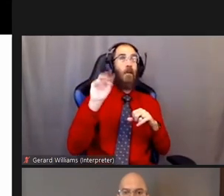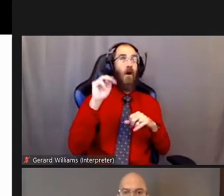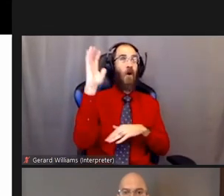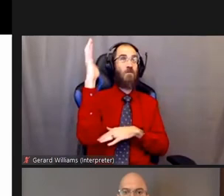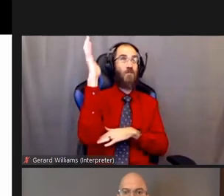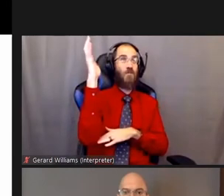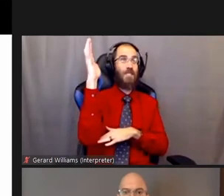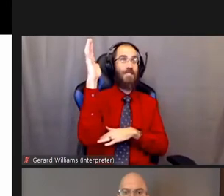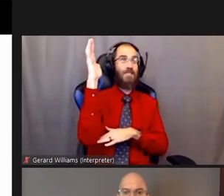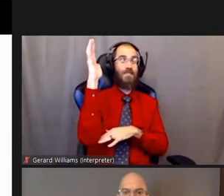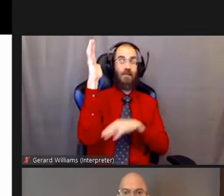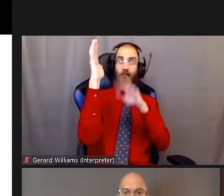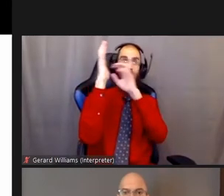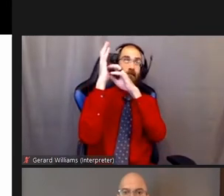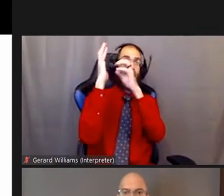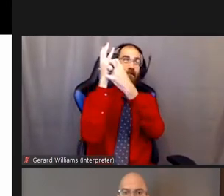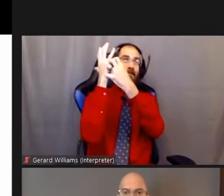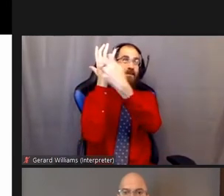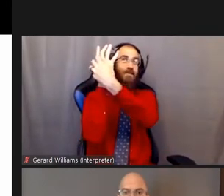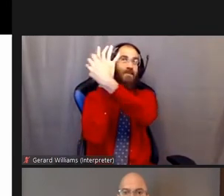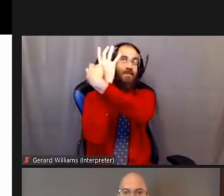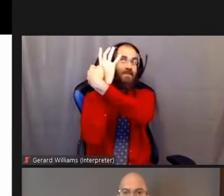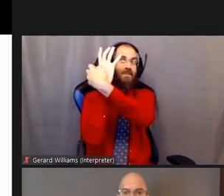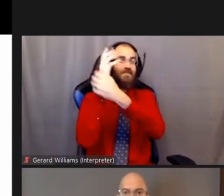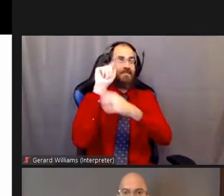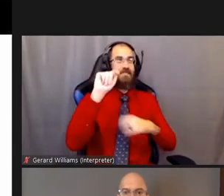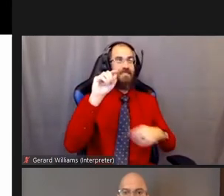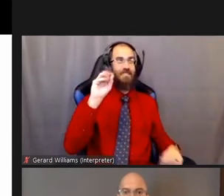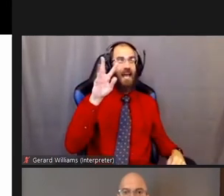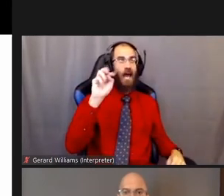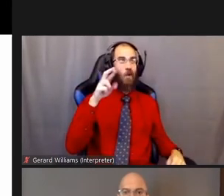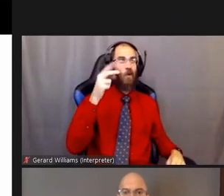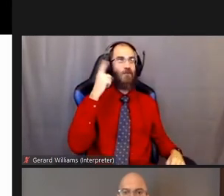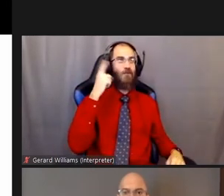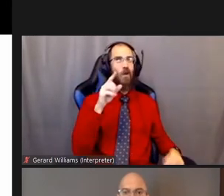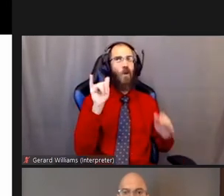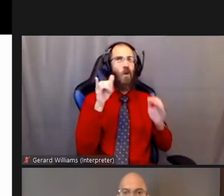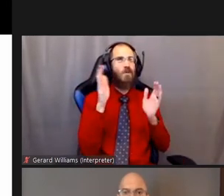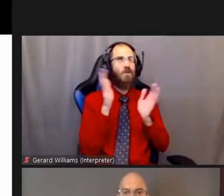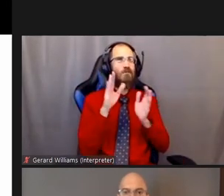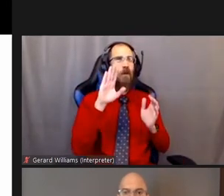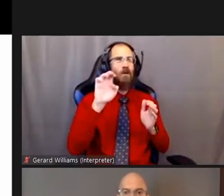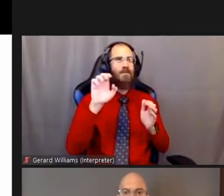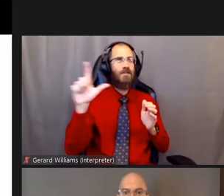as de facto towers for small cell transmitters.